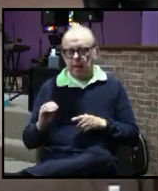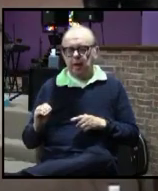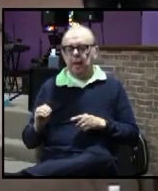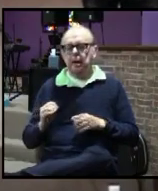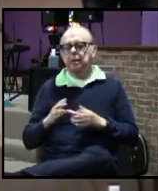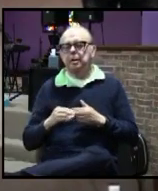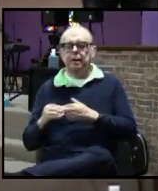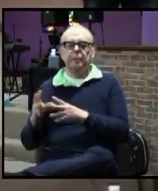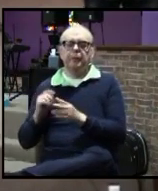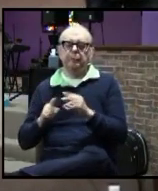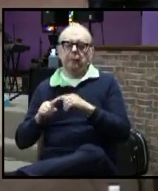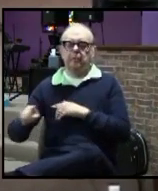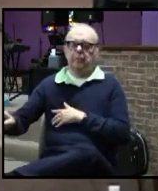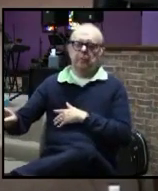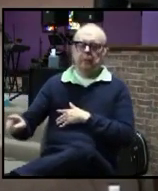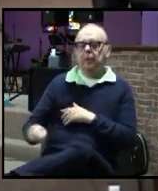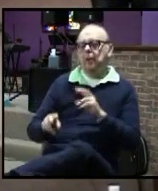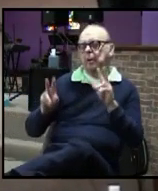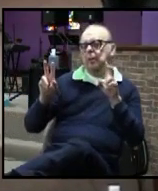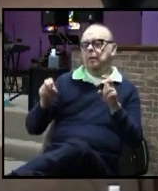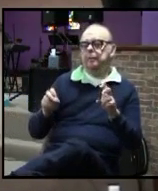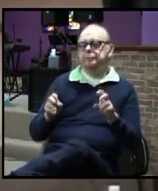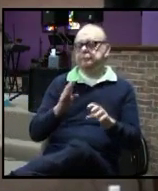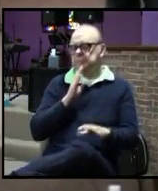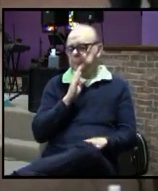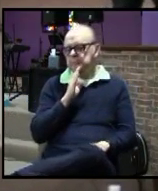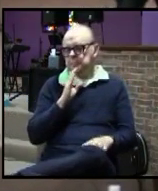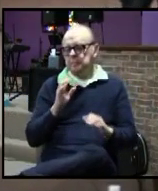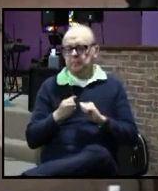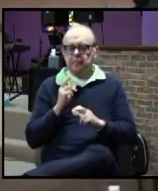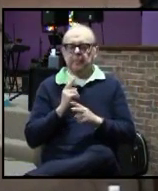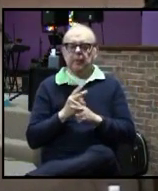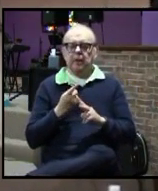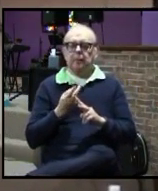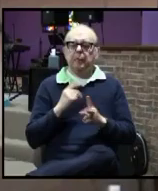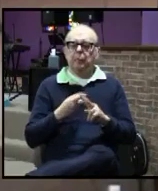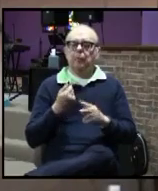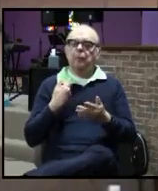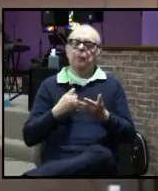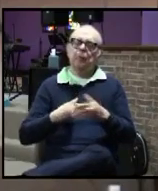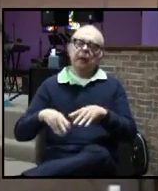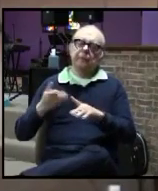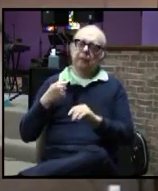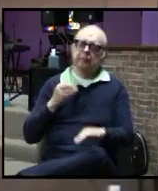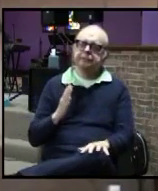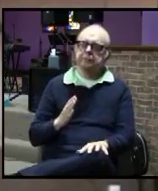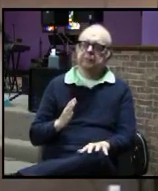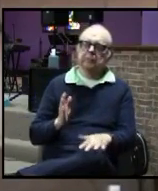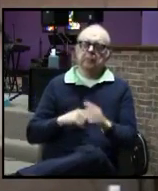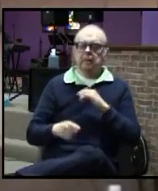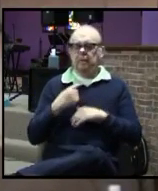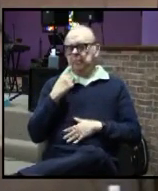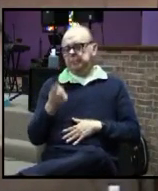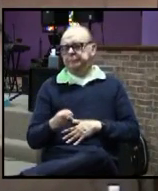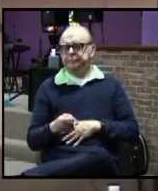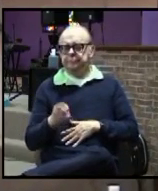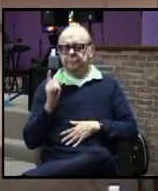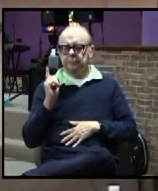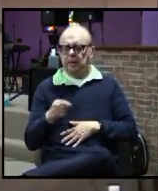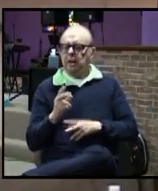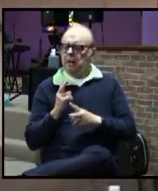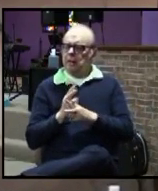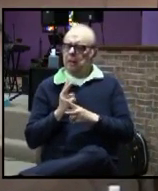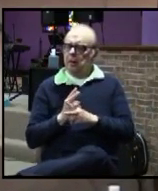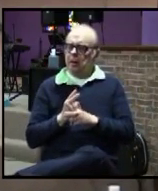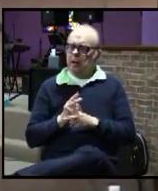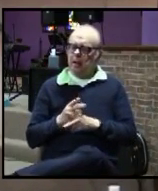astray. And here's one of the quotes that he gives him. He's talking about how to keep people away from God. And so basically he's telling this guy, listen, you have